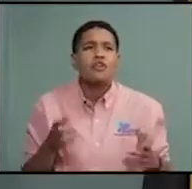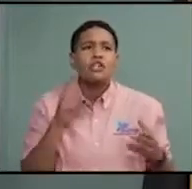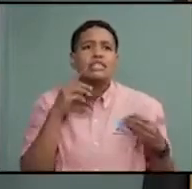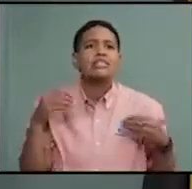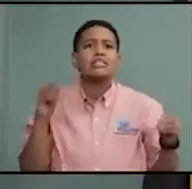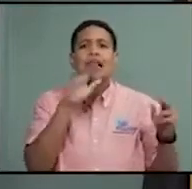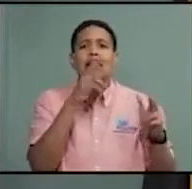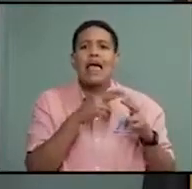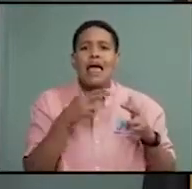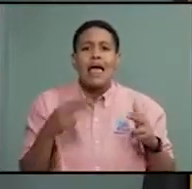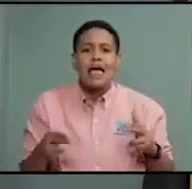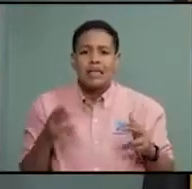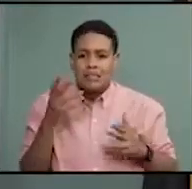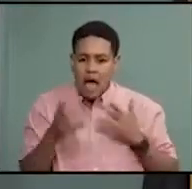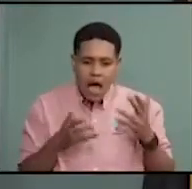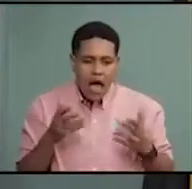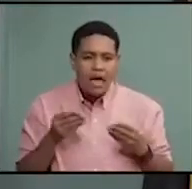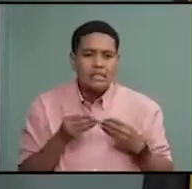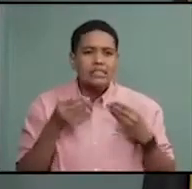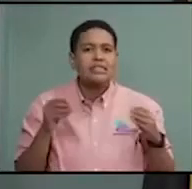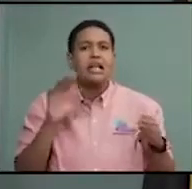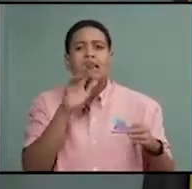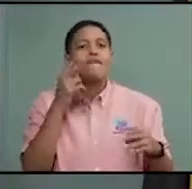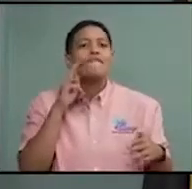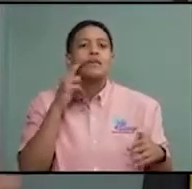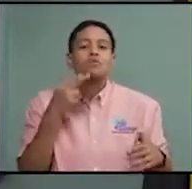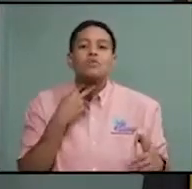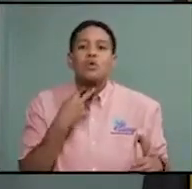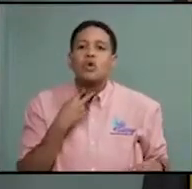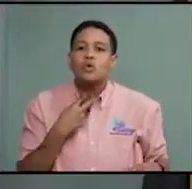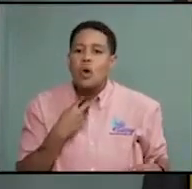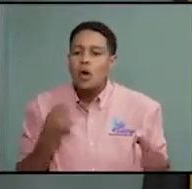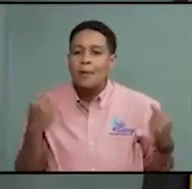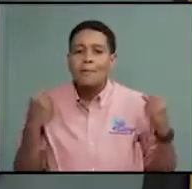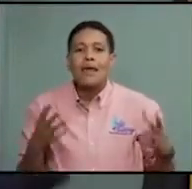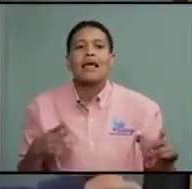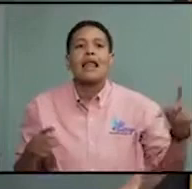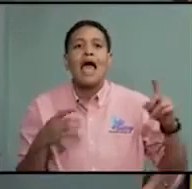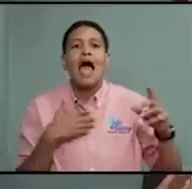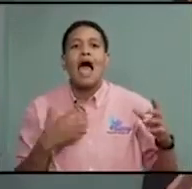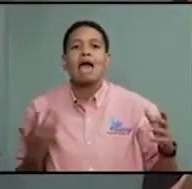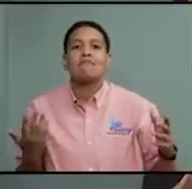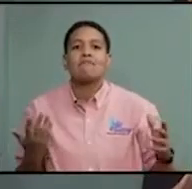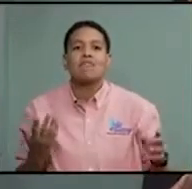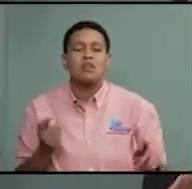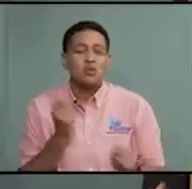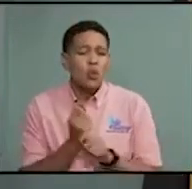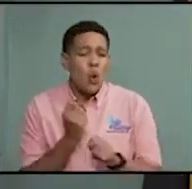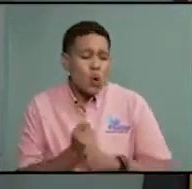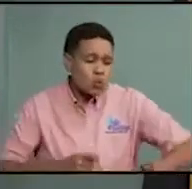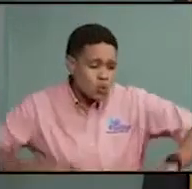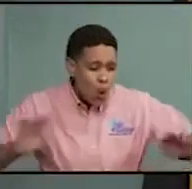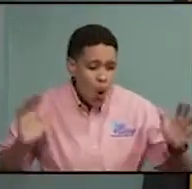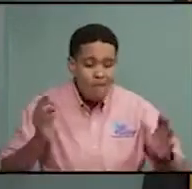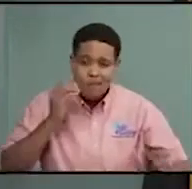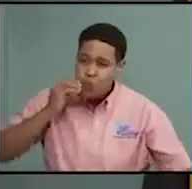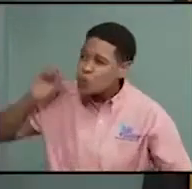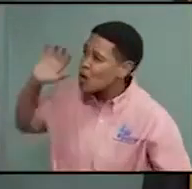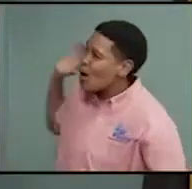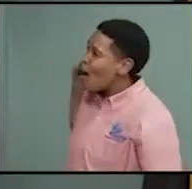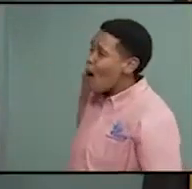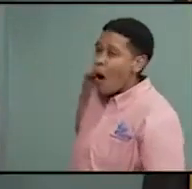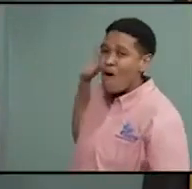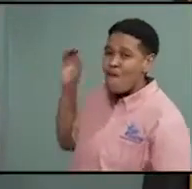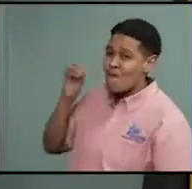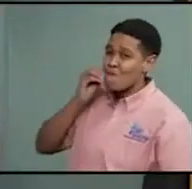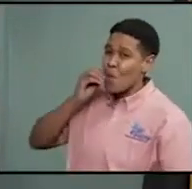their eggs, sell their vegetables. Many of them have trailer loads of goods that